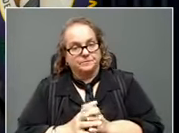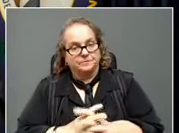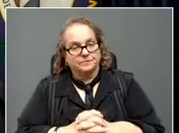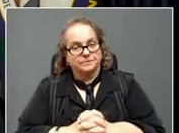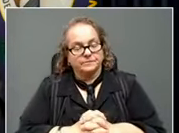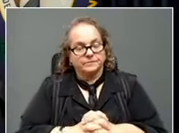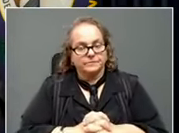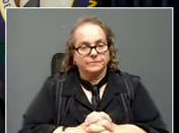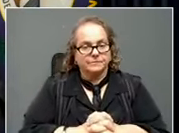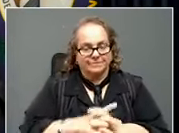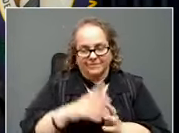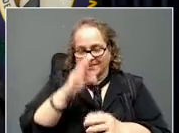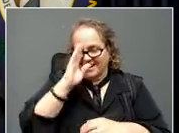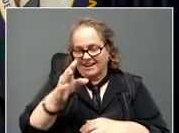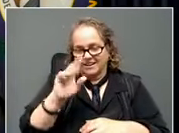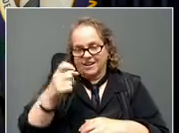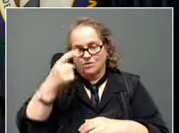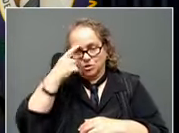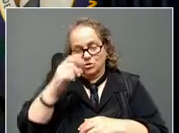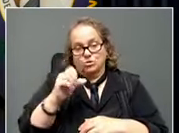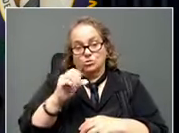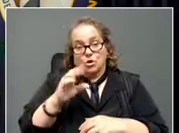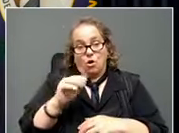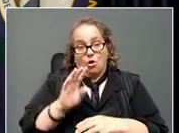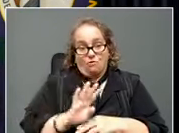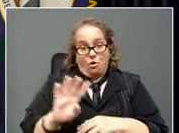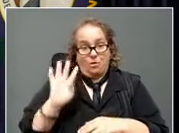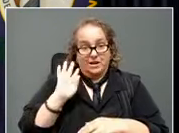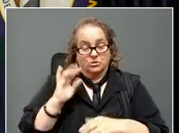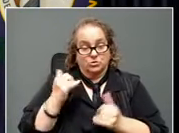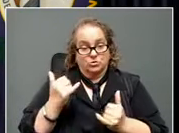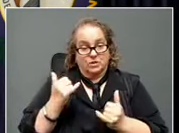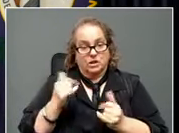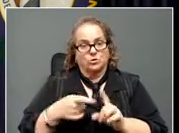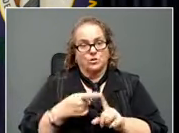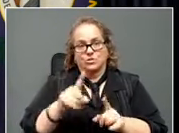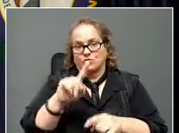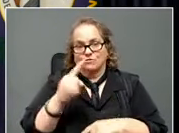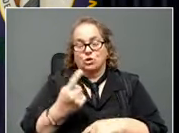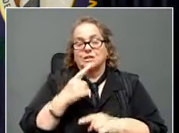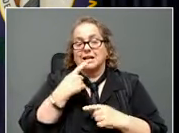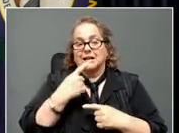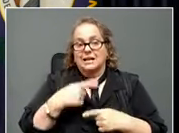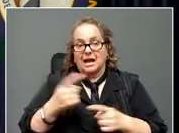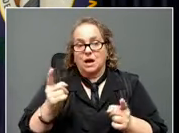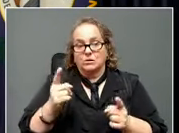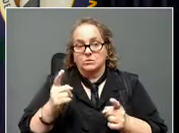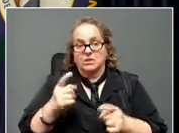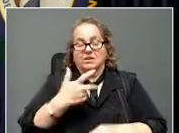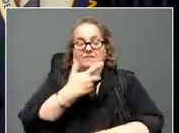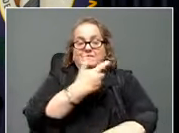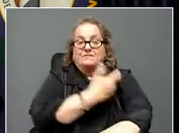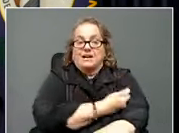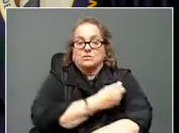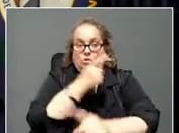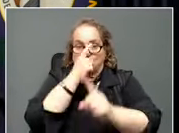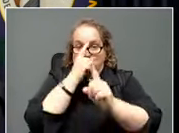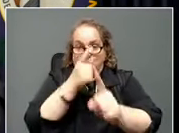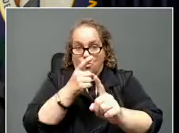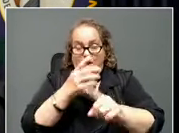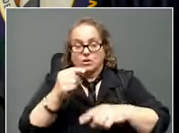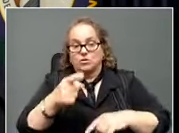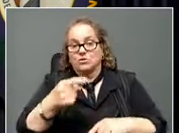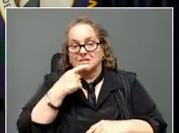Hi, Governor. So 4 weeks ago today was when you first announced the vaccination goal, and you said then it would